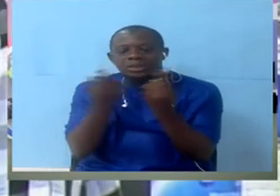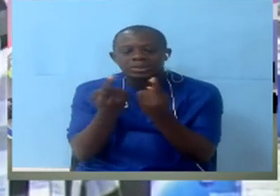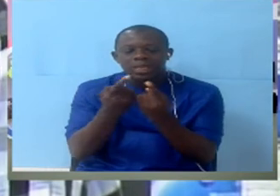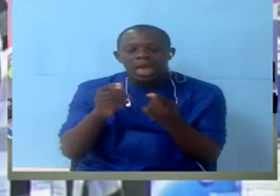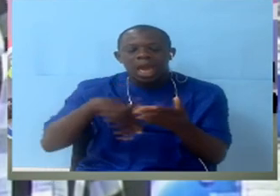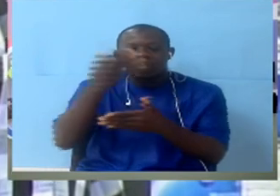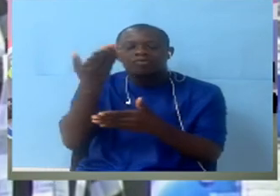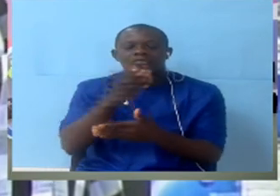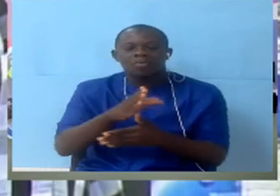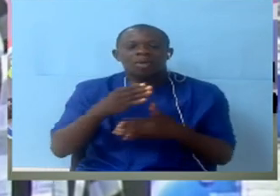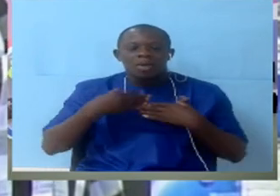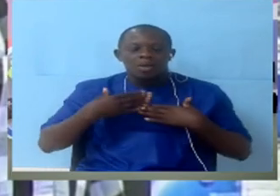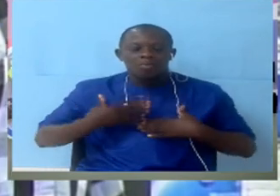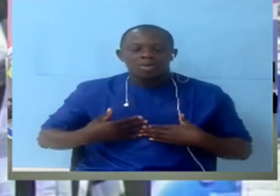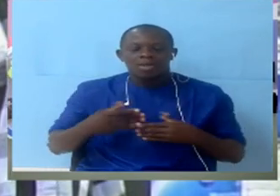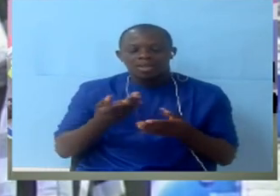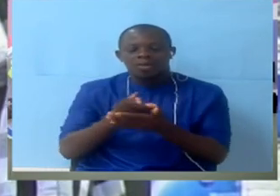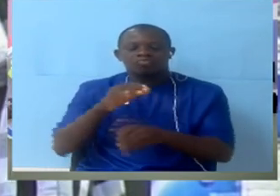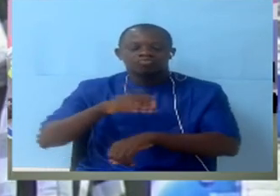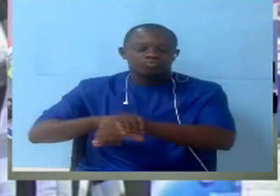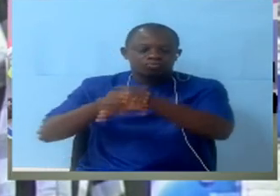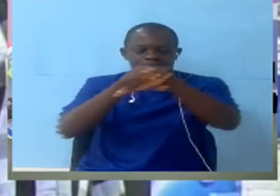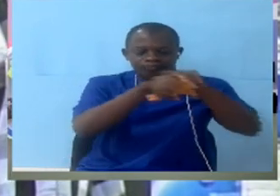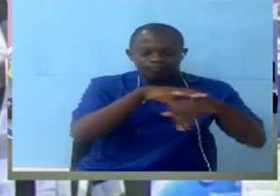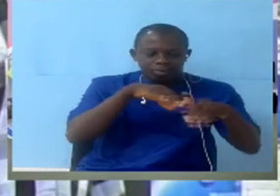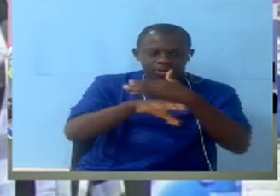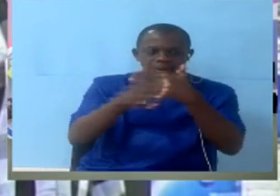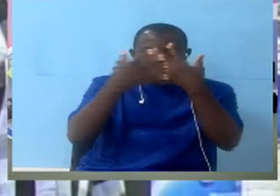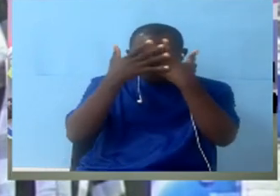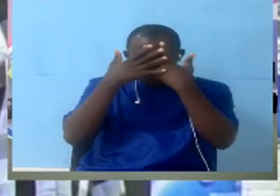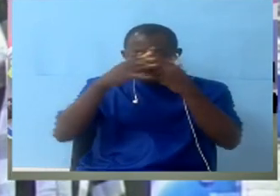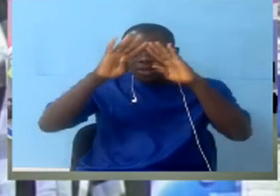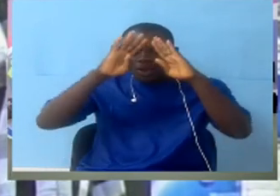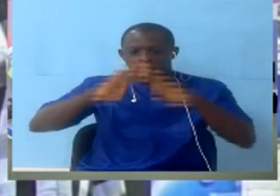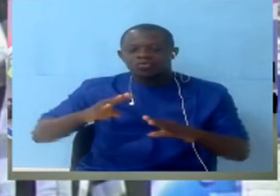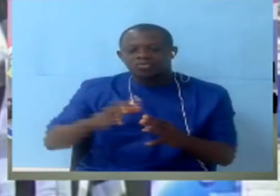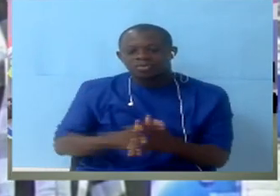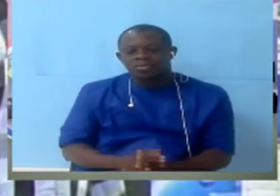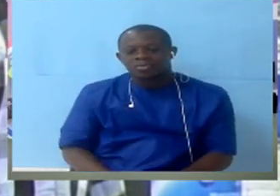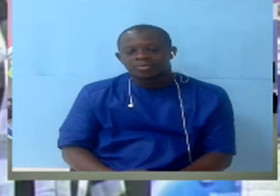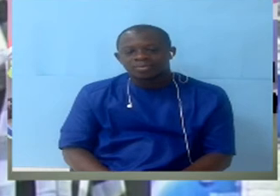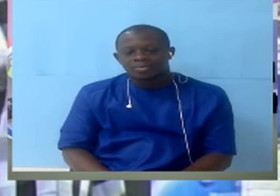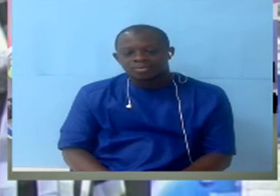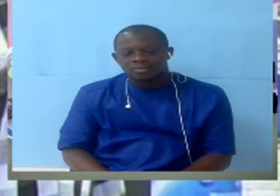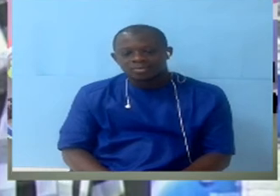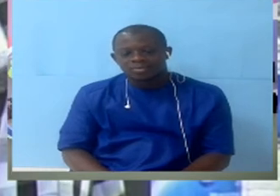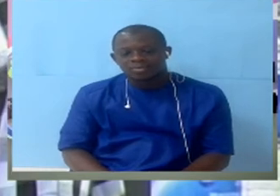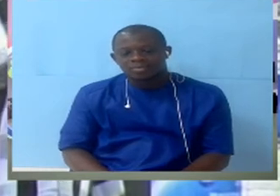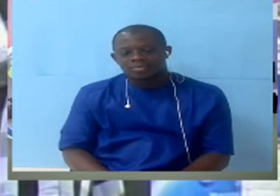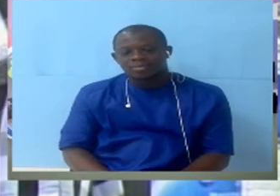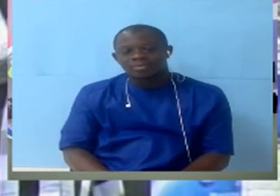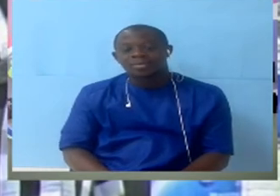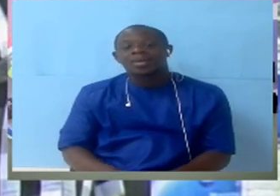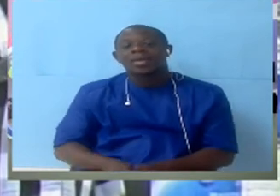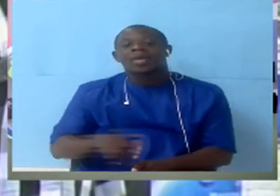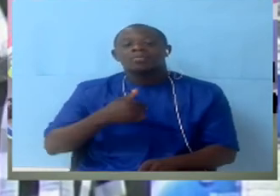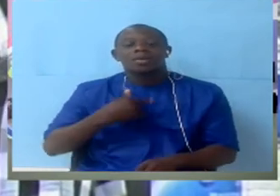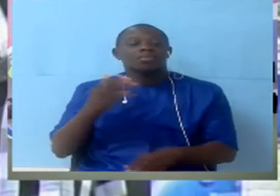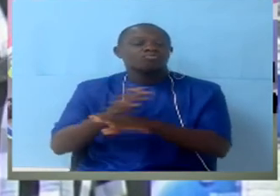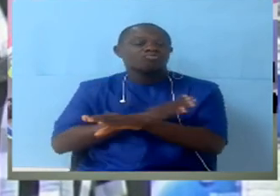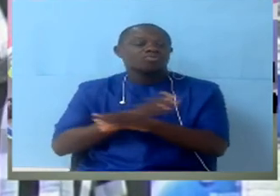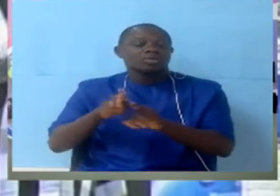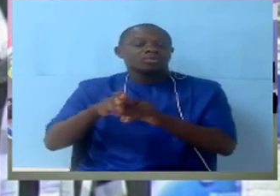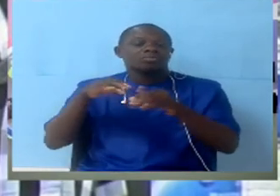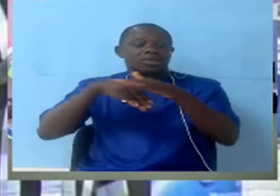After that, they removed some things from me and they put me inside a cell. So, where are the cell of the Yama? That's how I